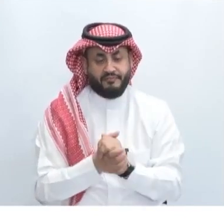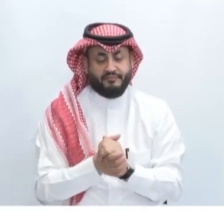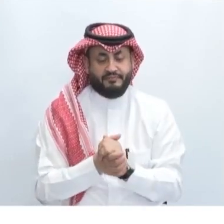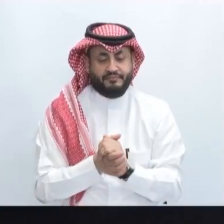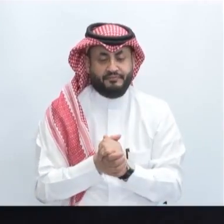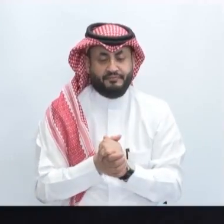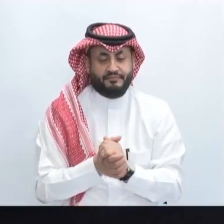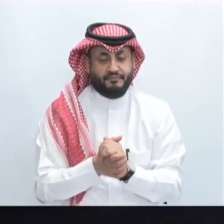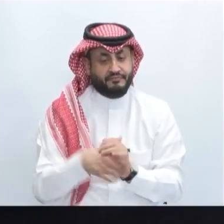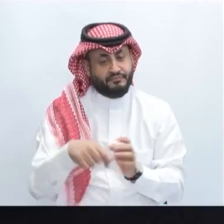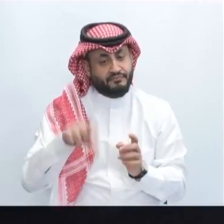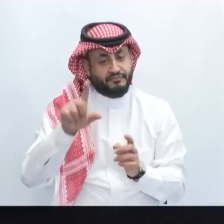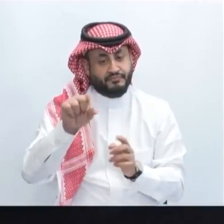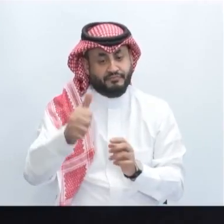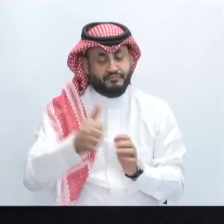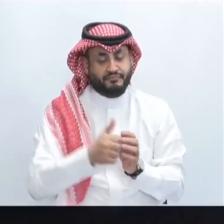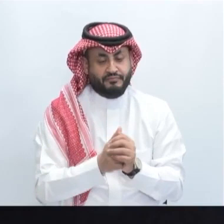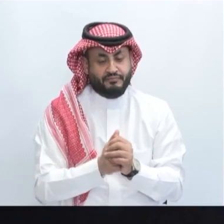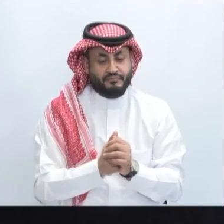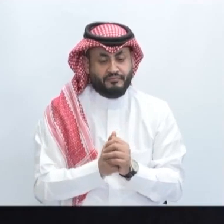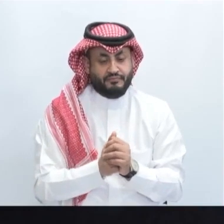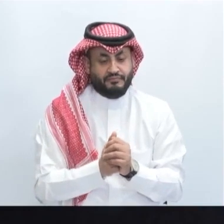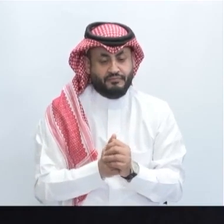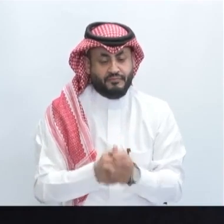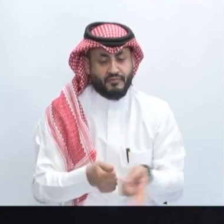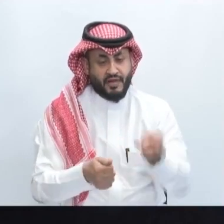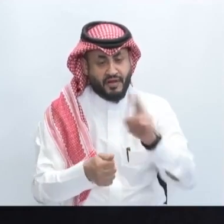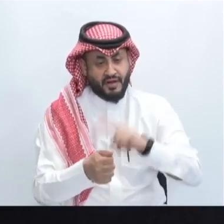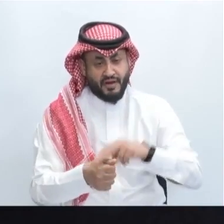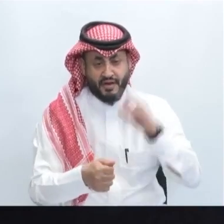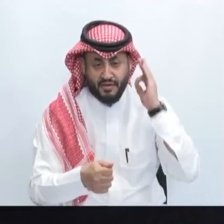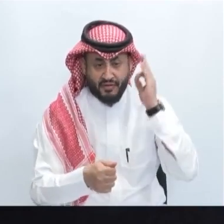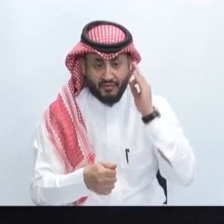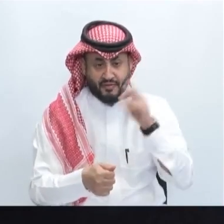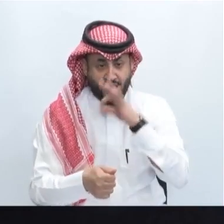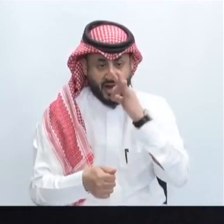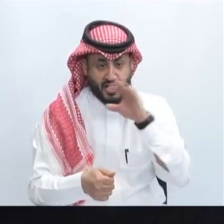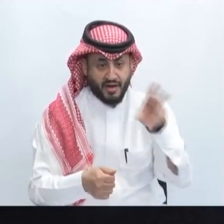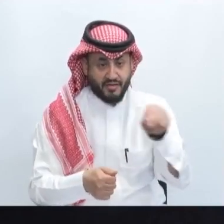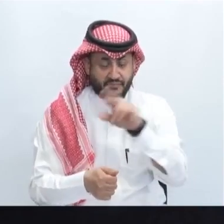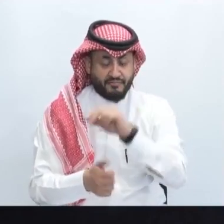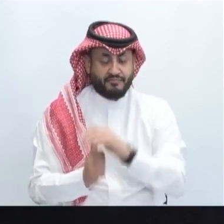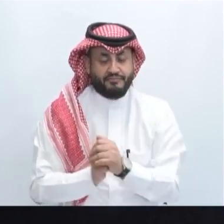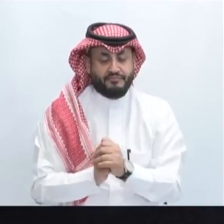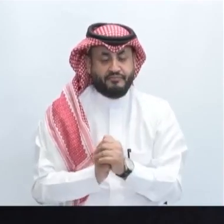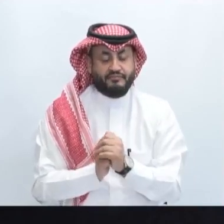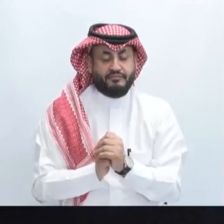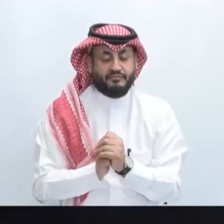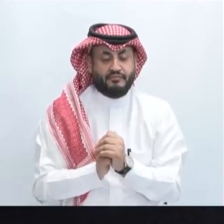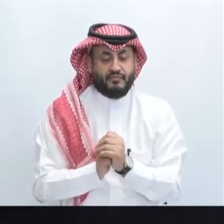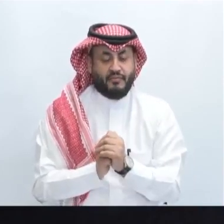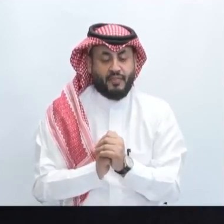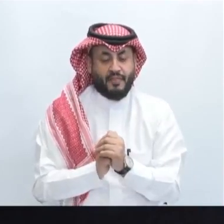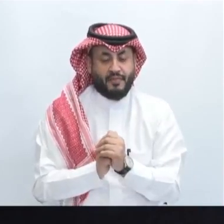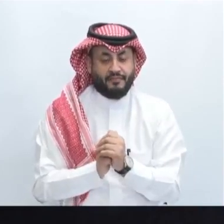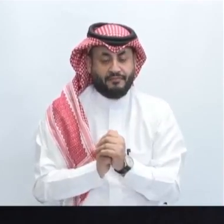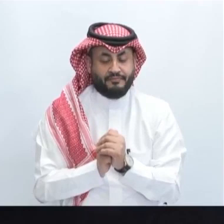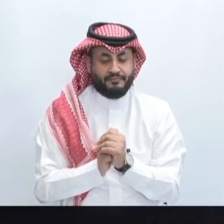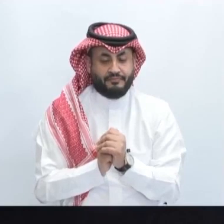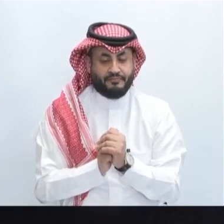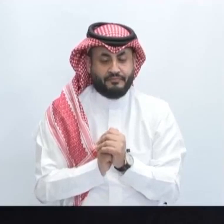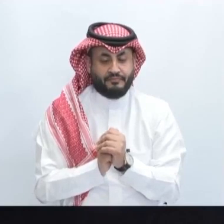Very well. Now we're going to listen again, and this time we're going to listen and